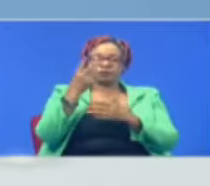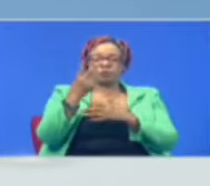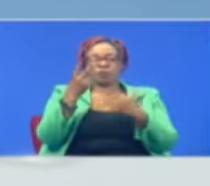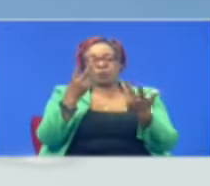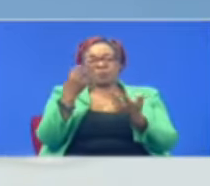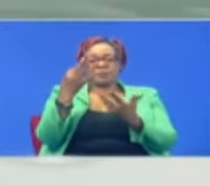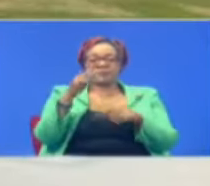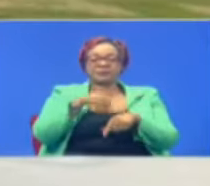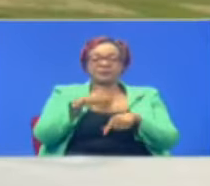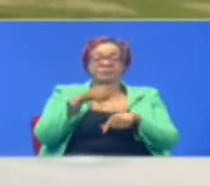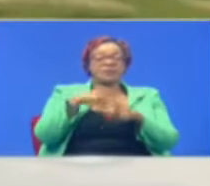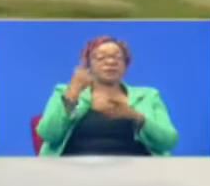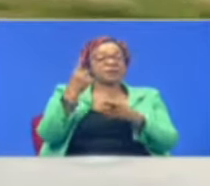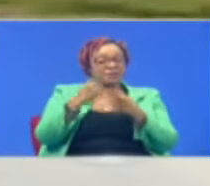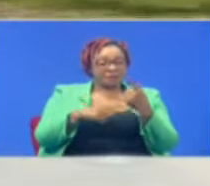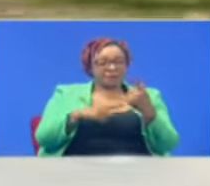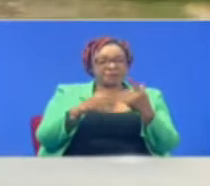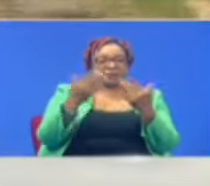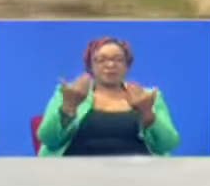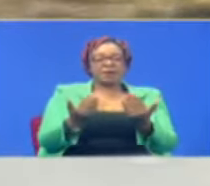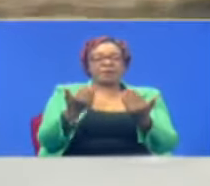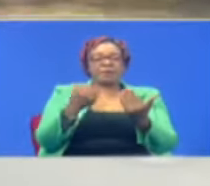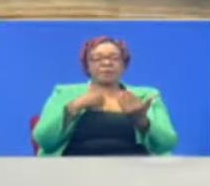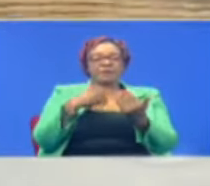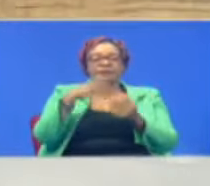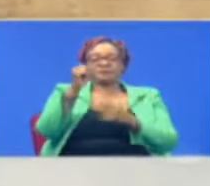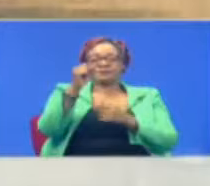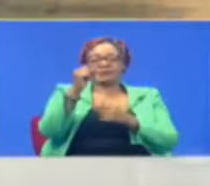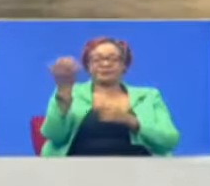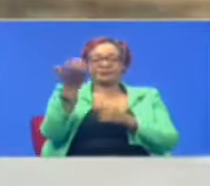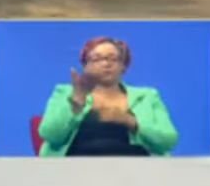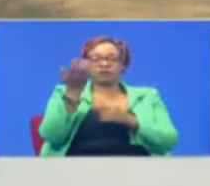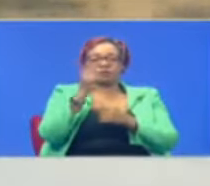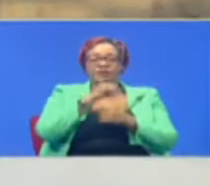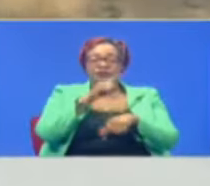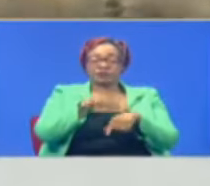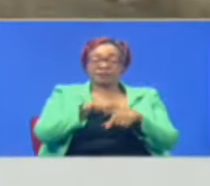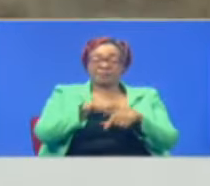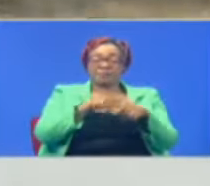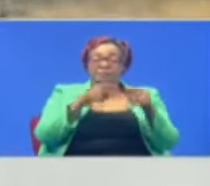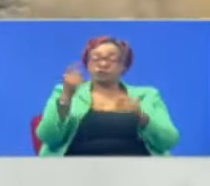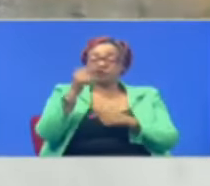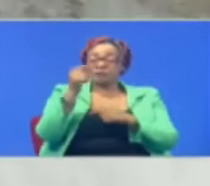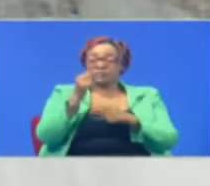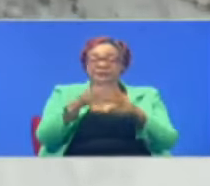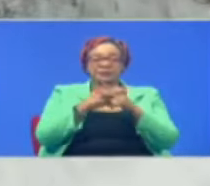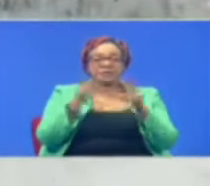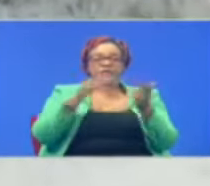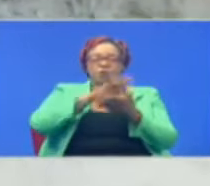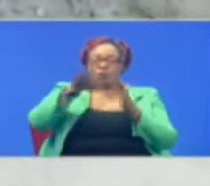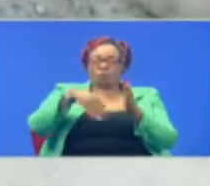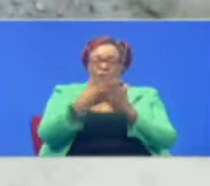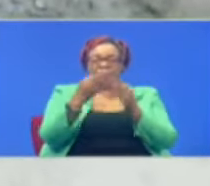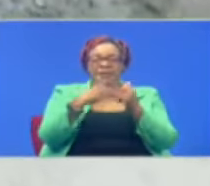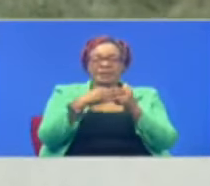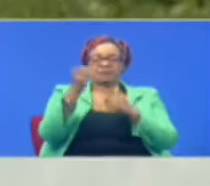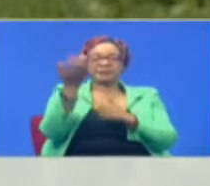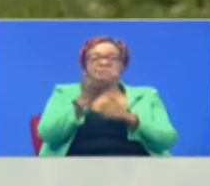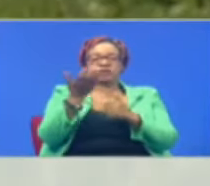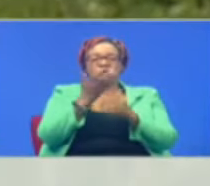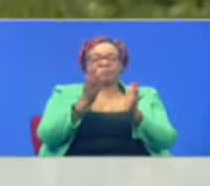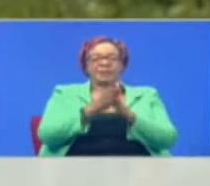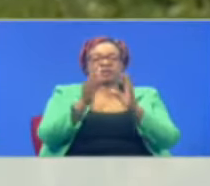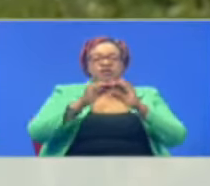times per year. It is now installed in 5 stadiums. By the time the tournament kicks off, though, all 8 stadiums and all 41 training